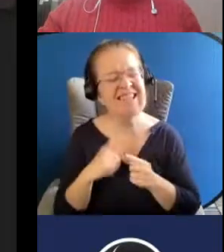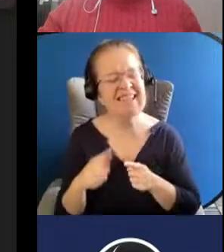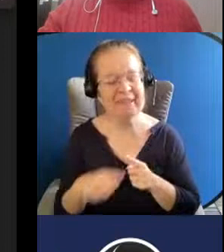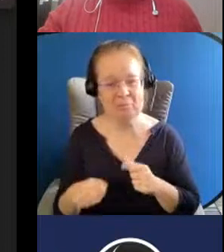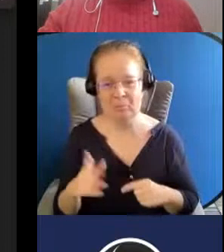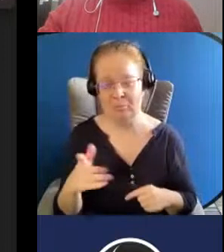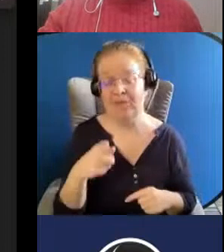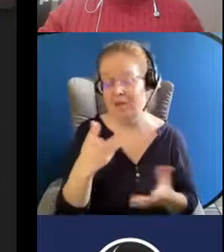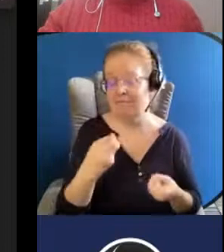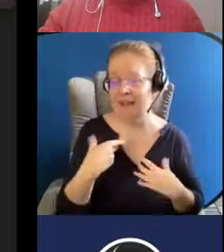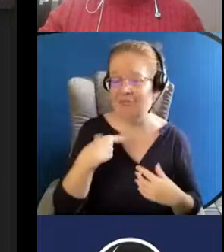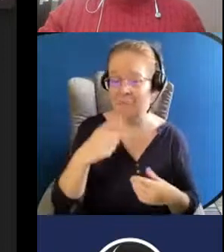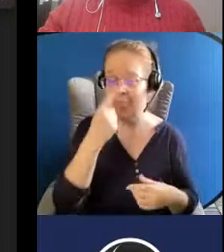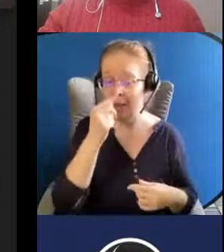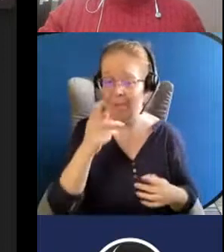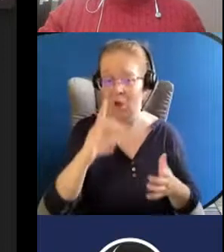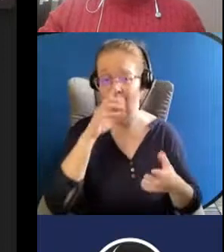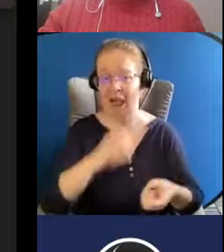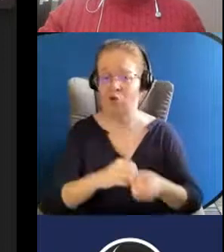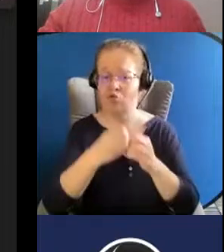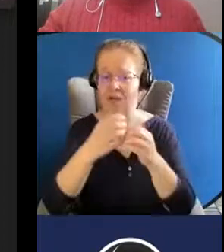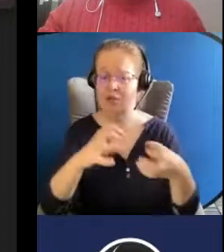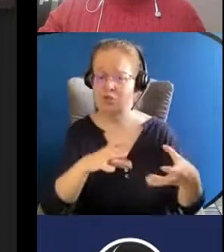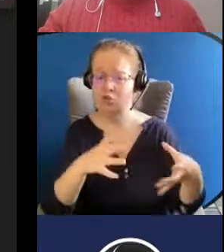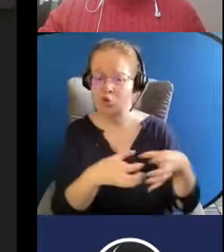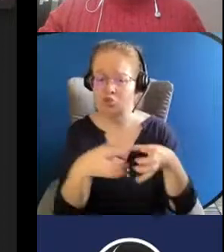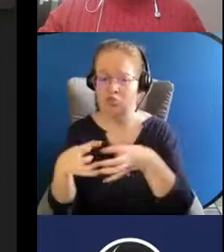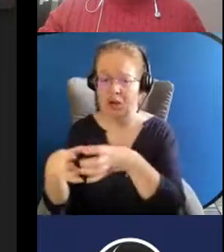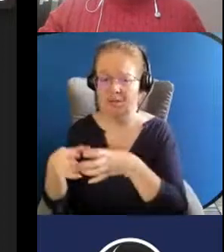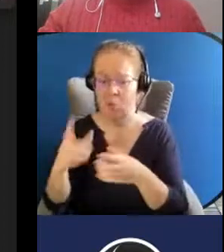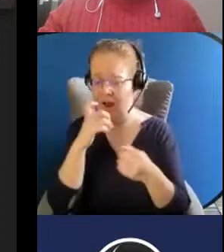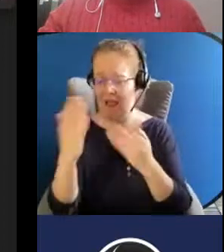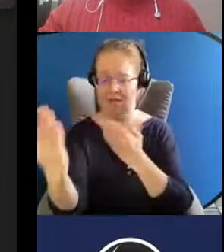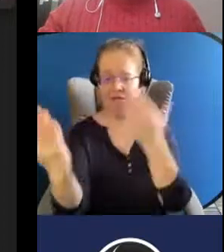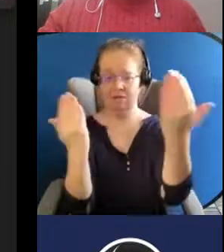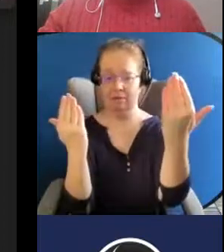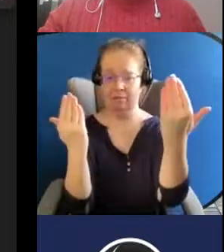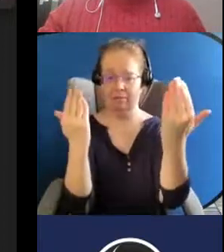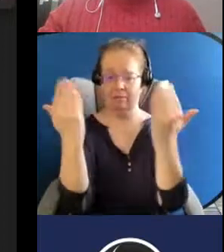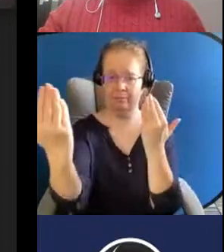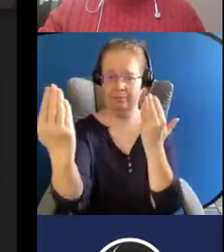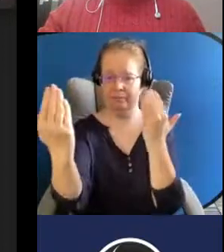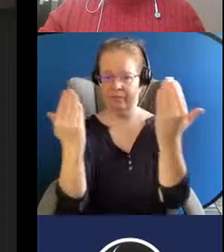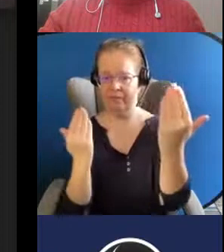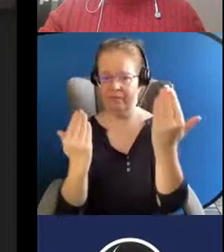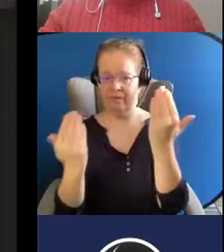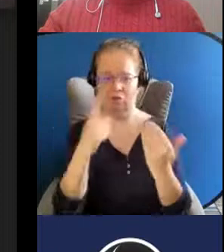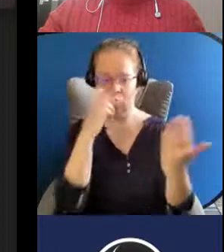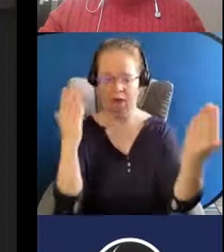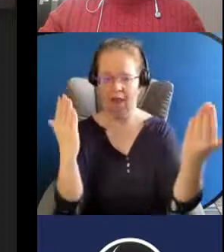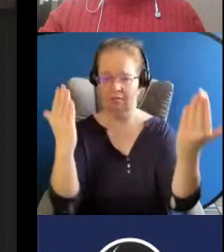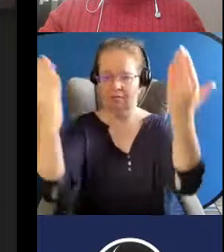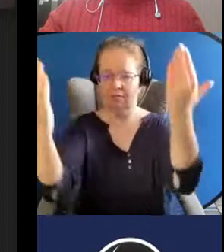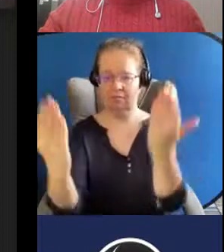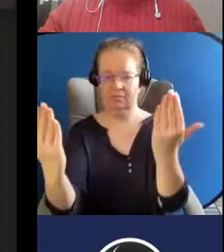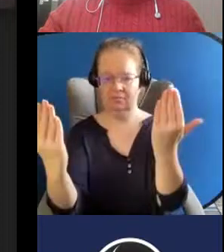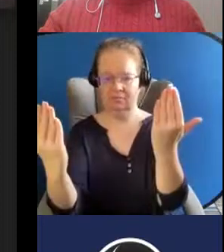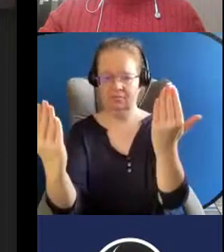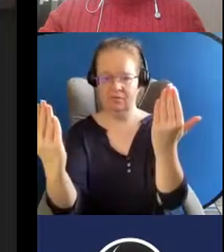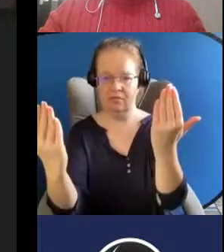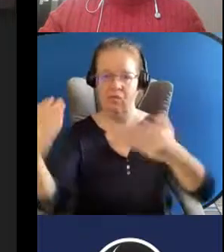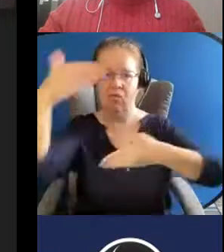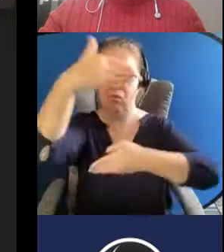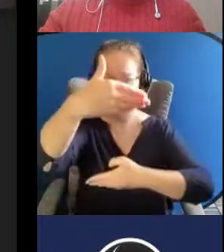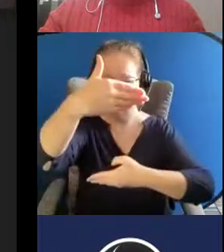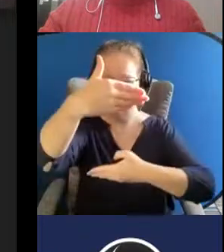this gives you the ability to actually create these groups. So if you have something side by side, you can immediately go back to it side by side, or